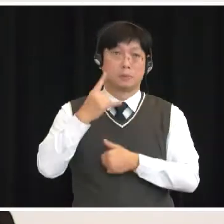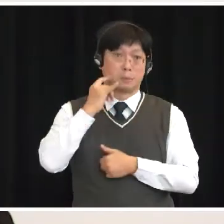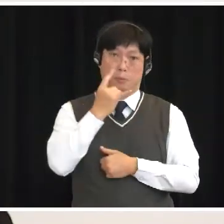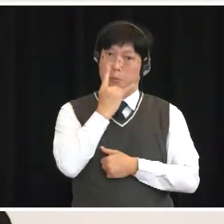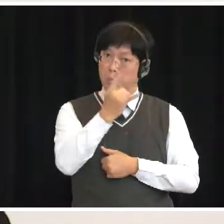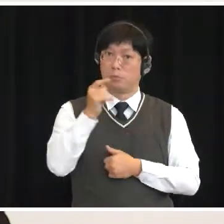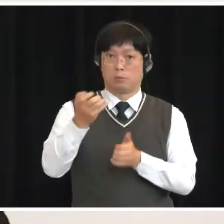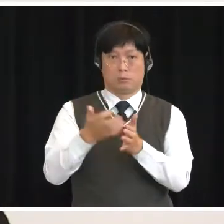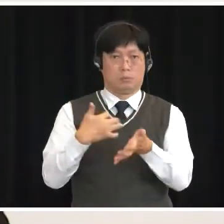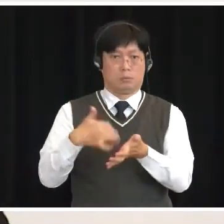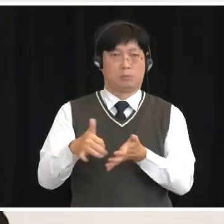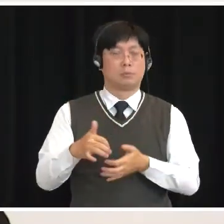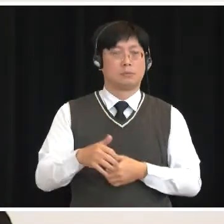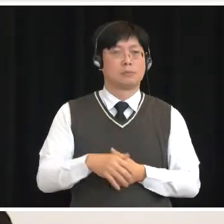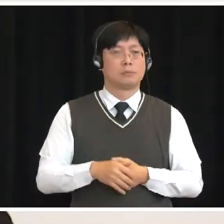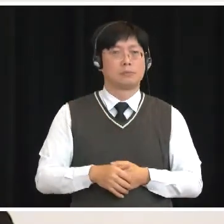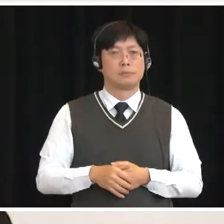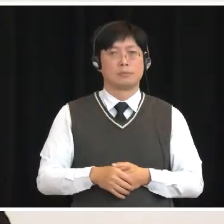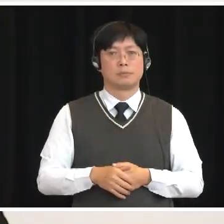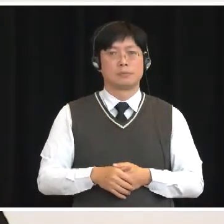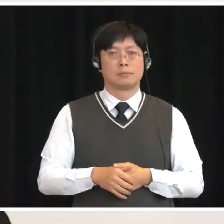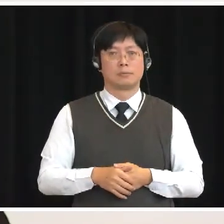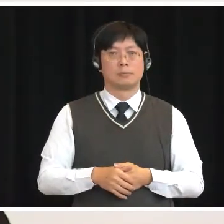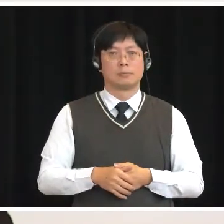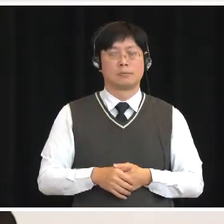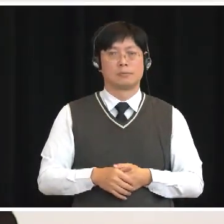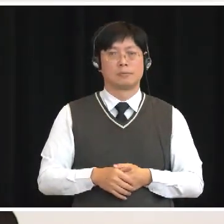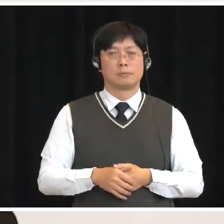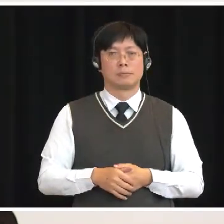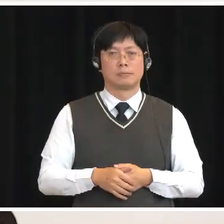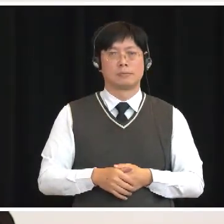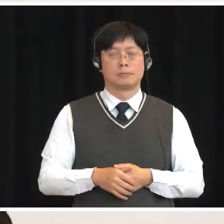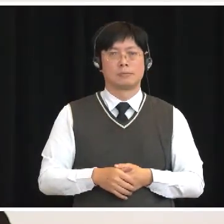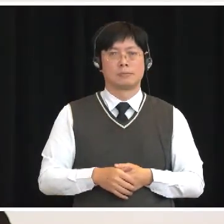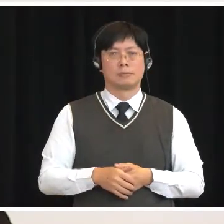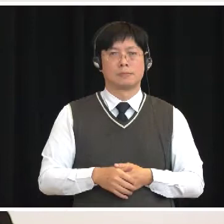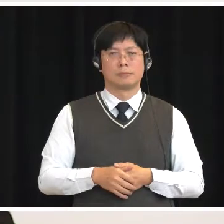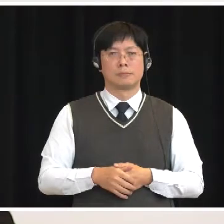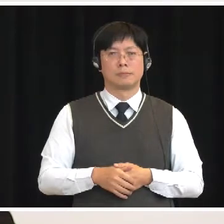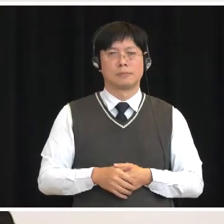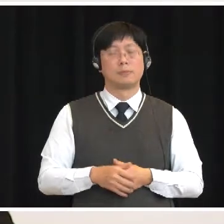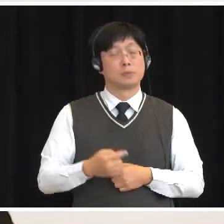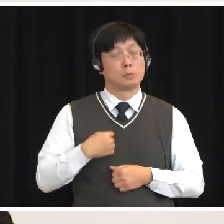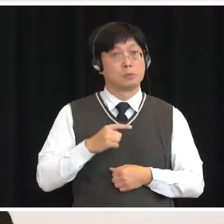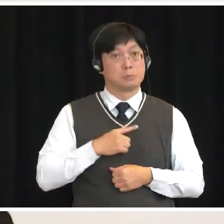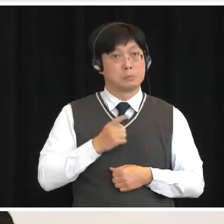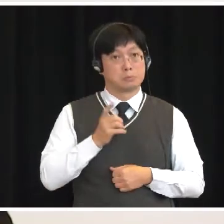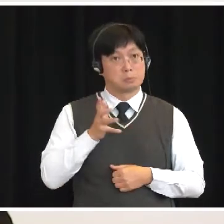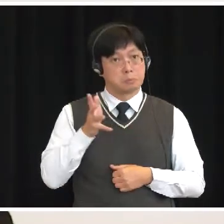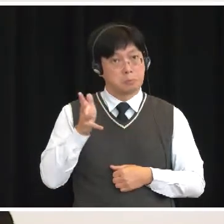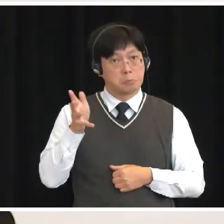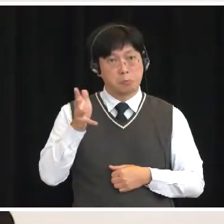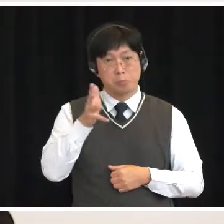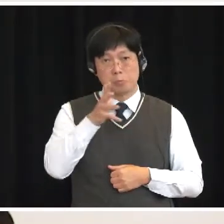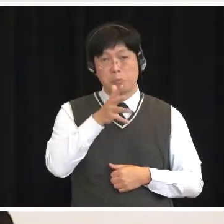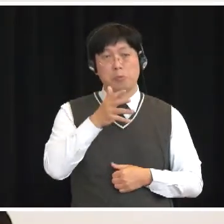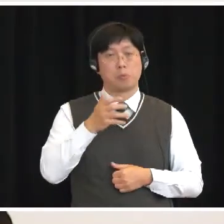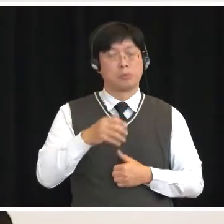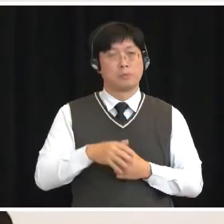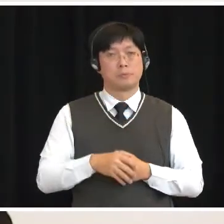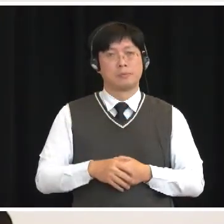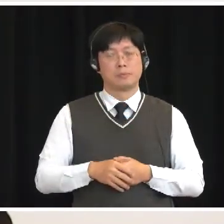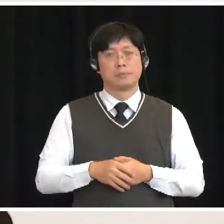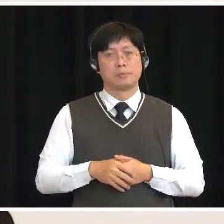the study is decreasing the opportunities to study mother